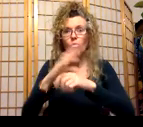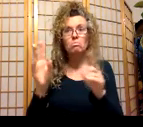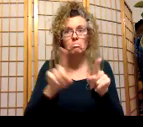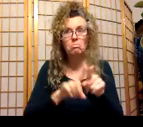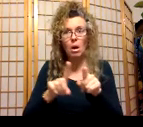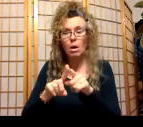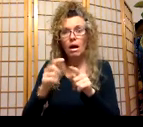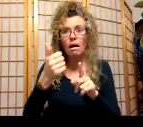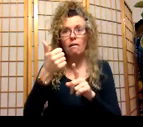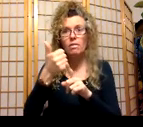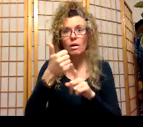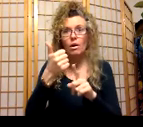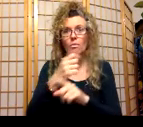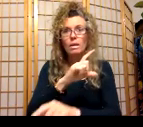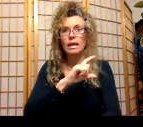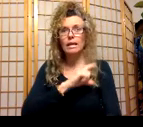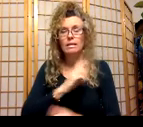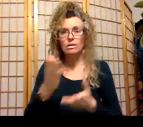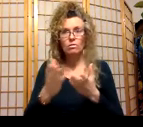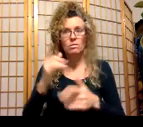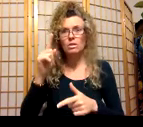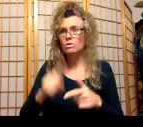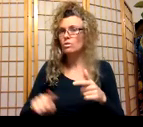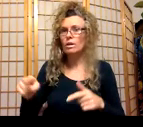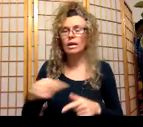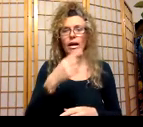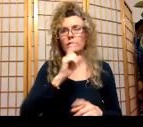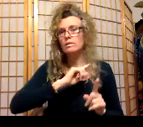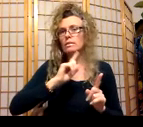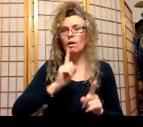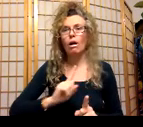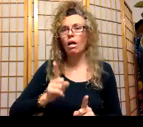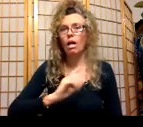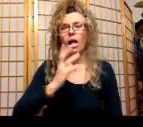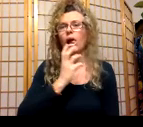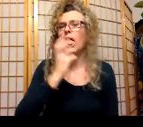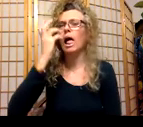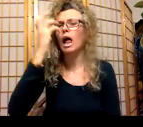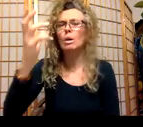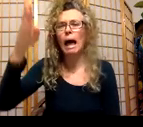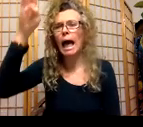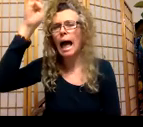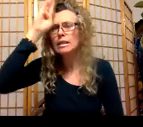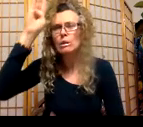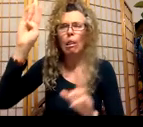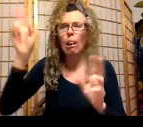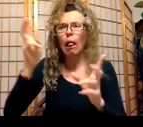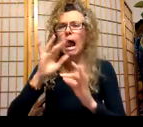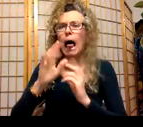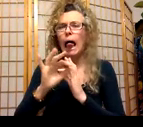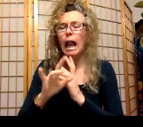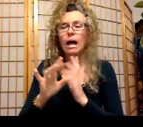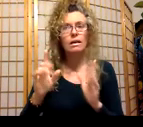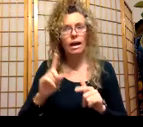Furthermore, they have their own police service, so you can't just go in yelling, "You bastards," or something of the sort, because